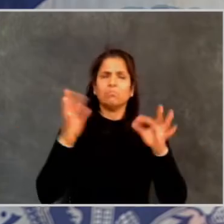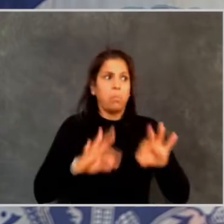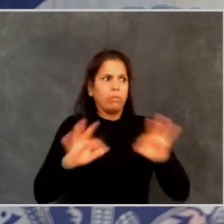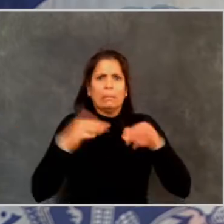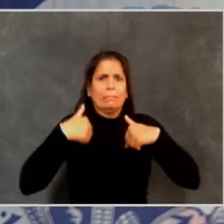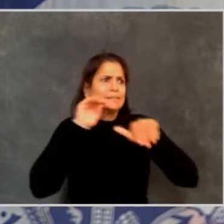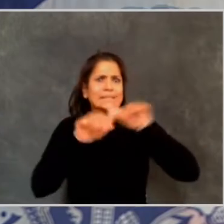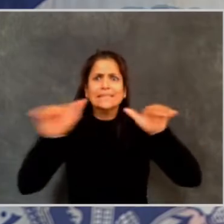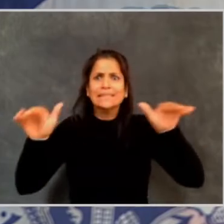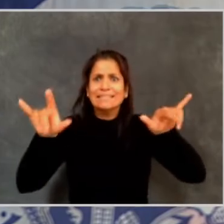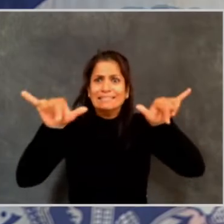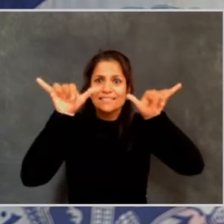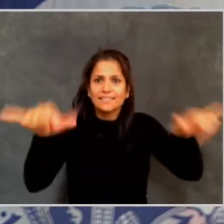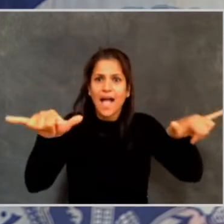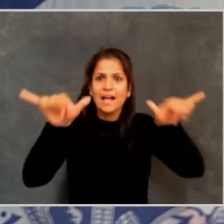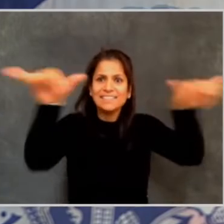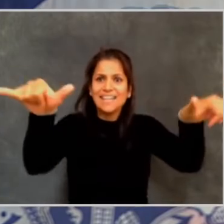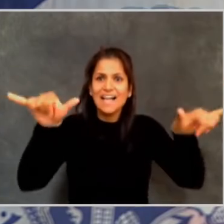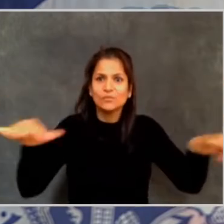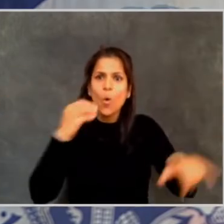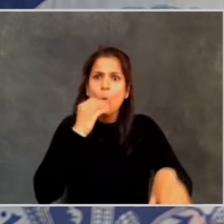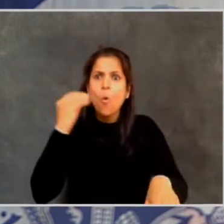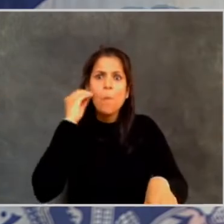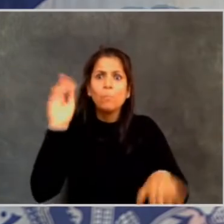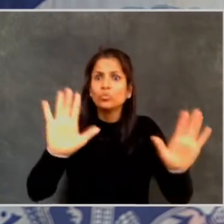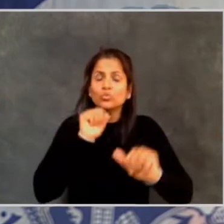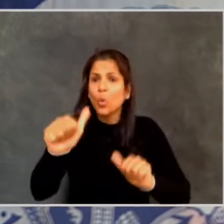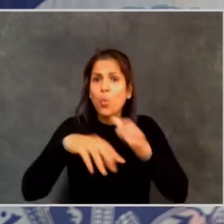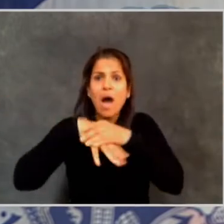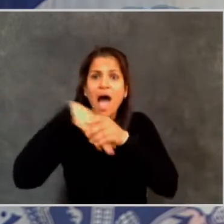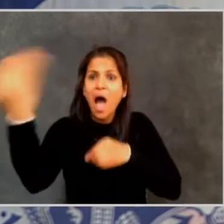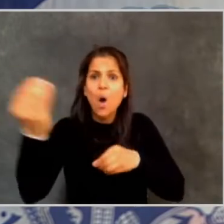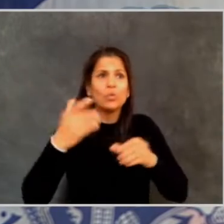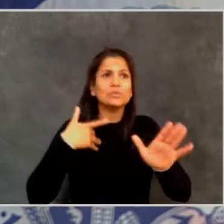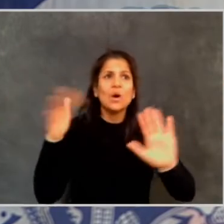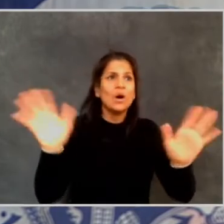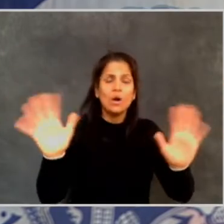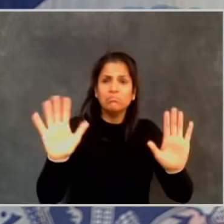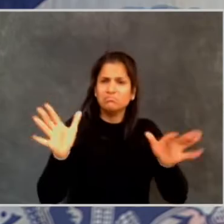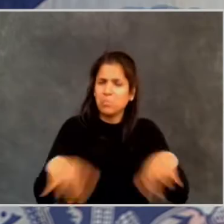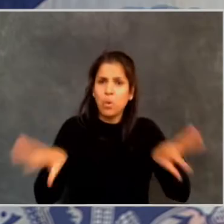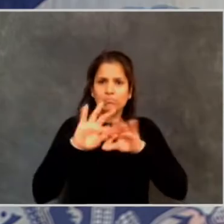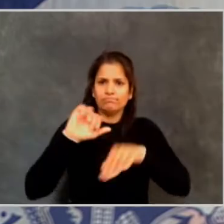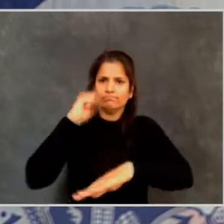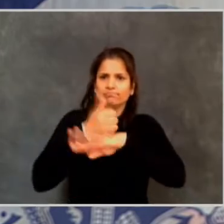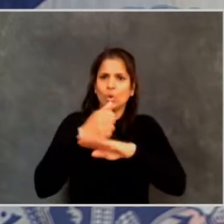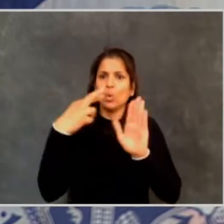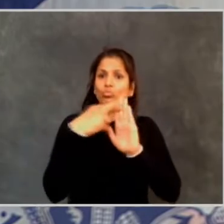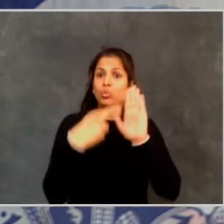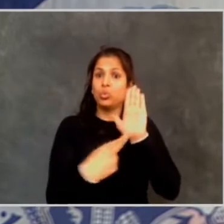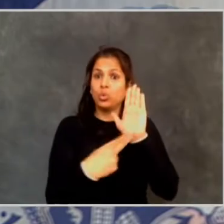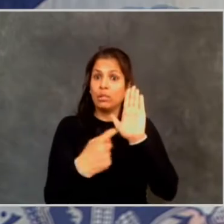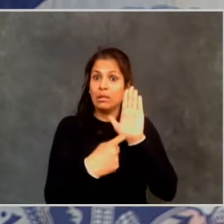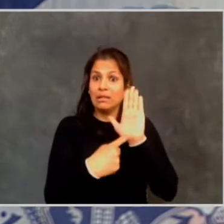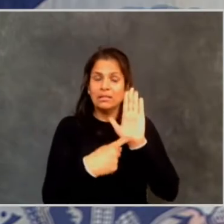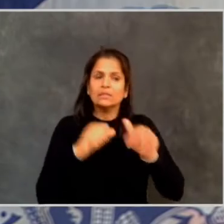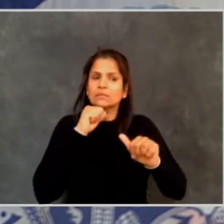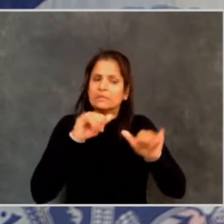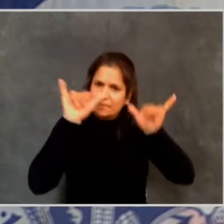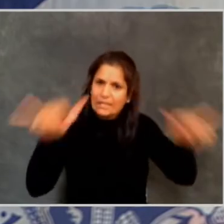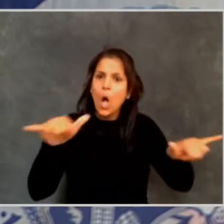assumptions you're making? I'm not asking for a general or kind of conclusory statement that you use models. I'm asking you